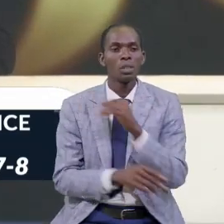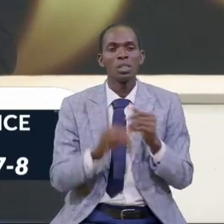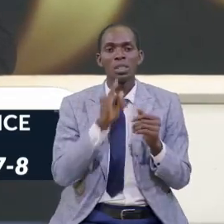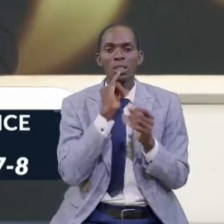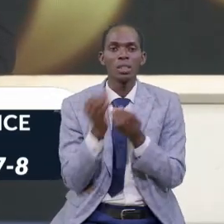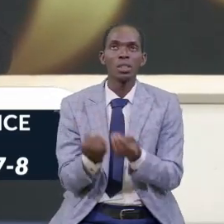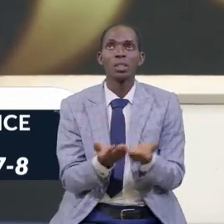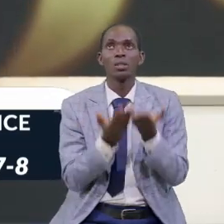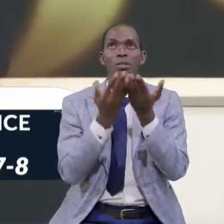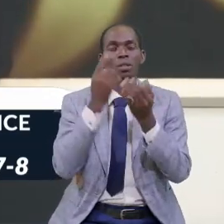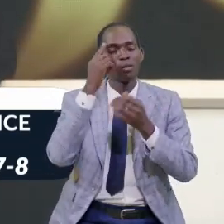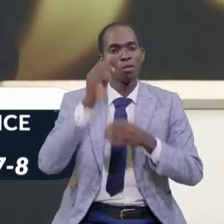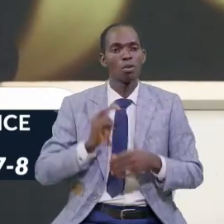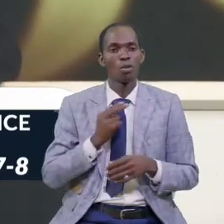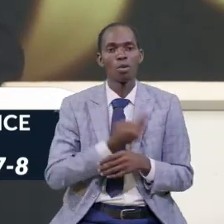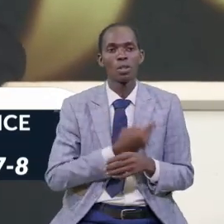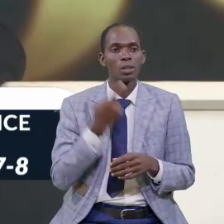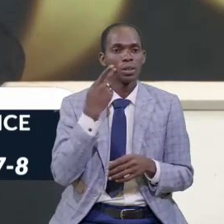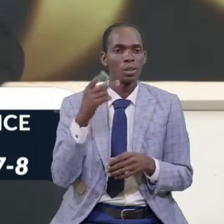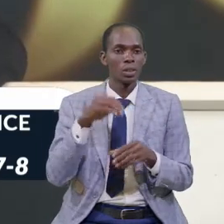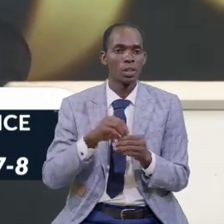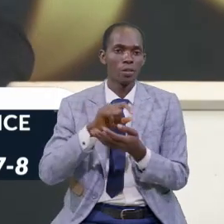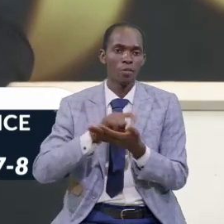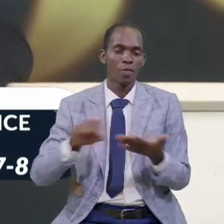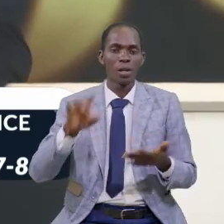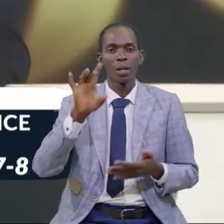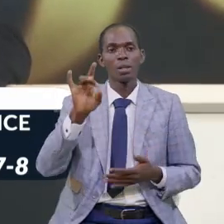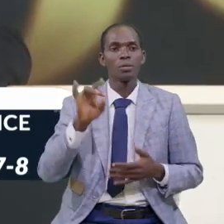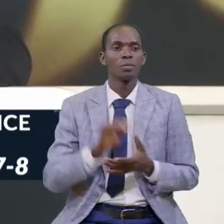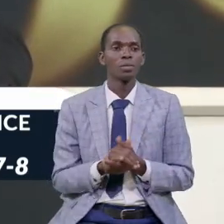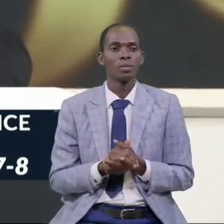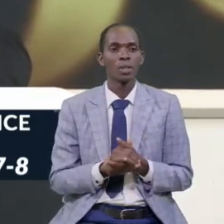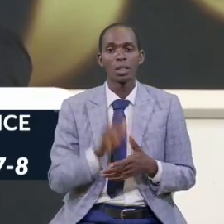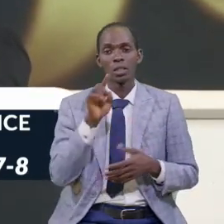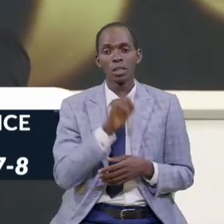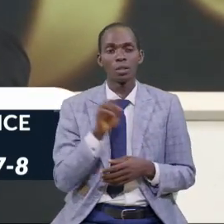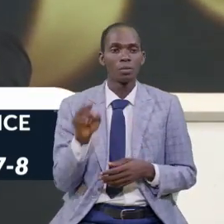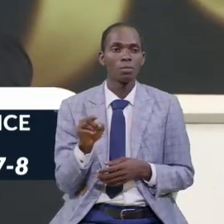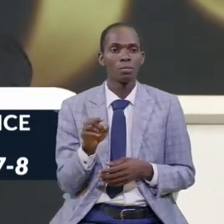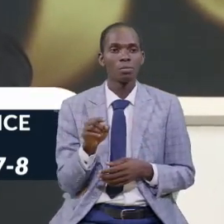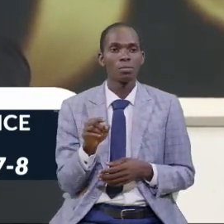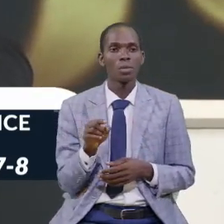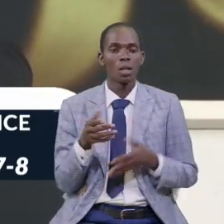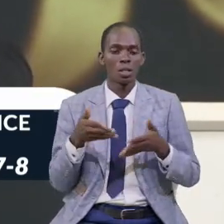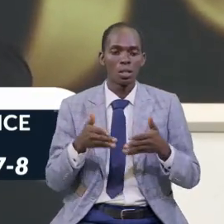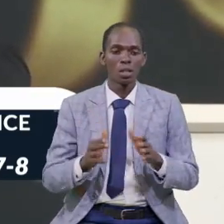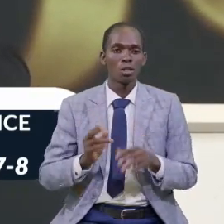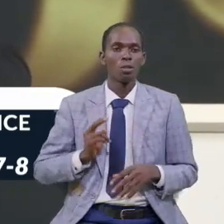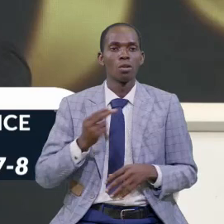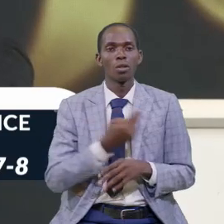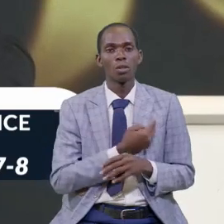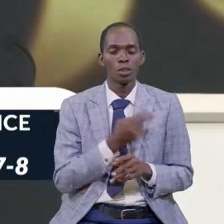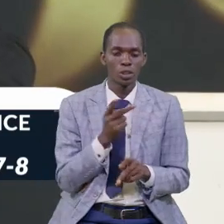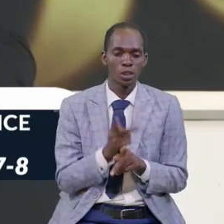at verse 8. In verse 8, therefore, let us keep the